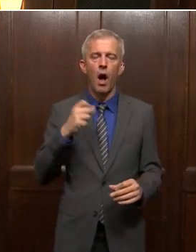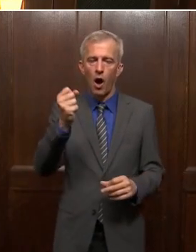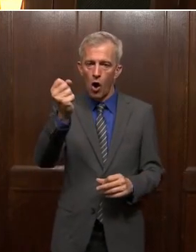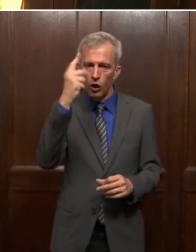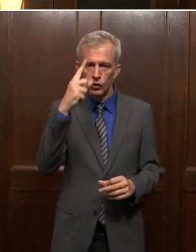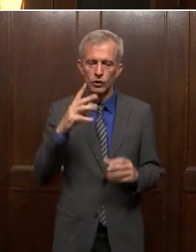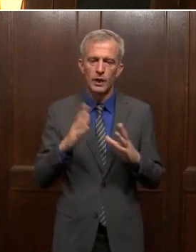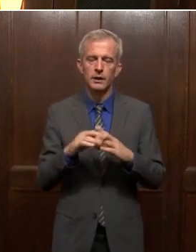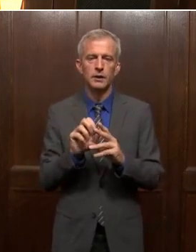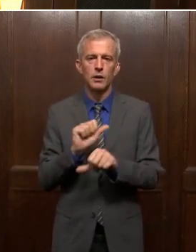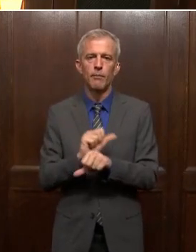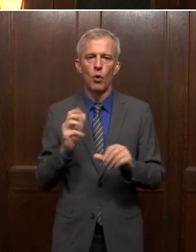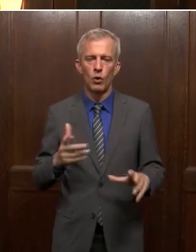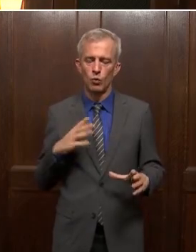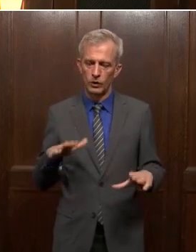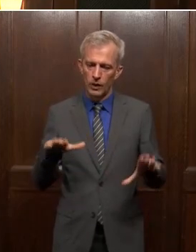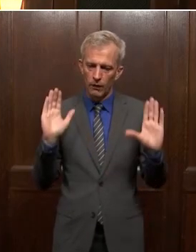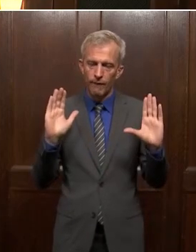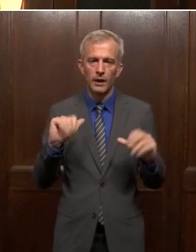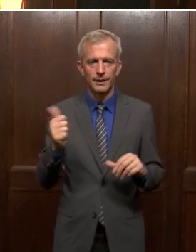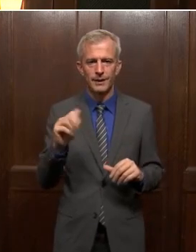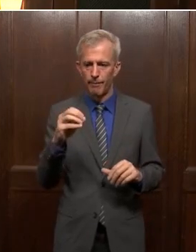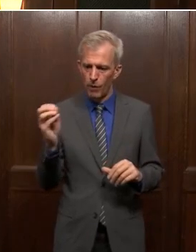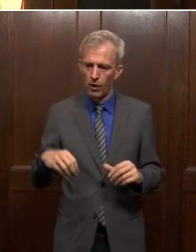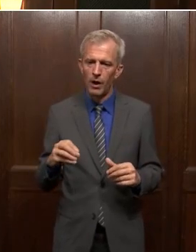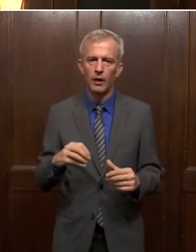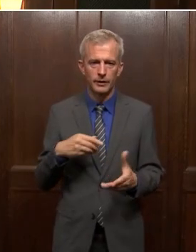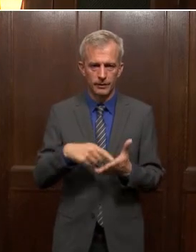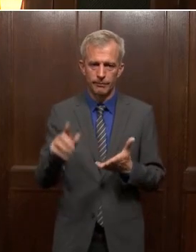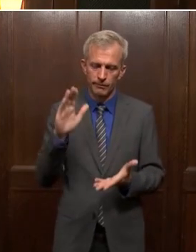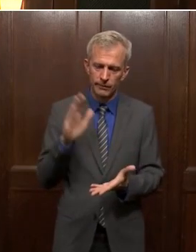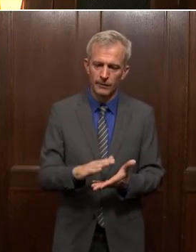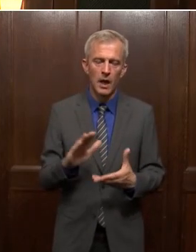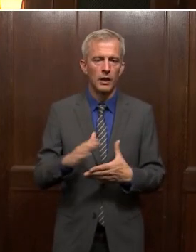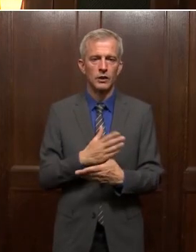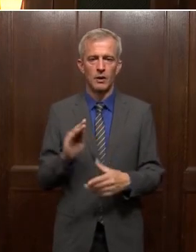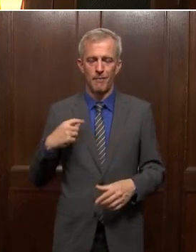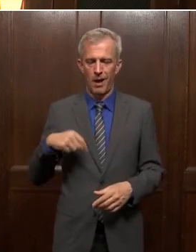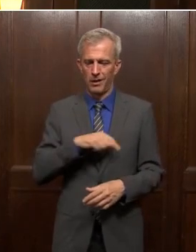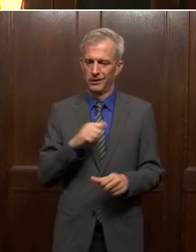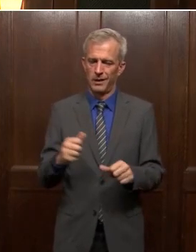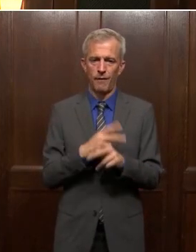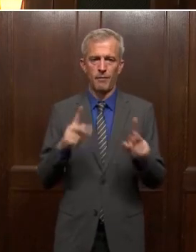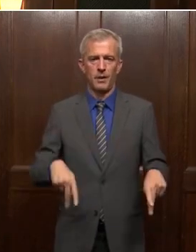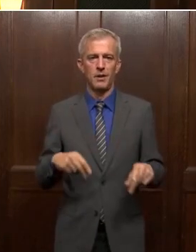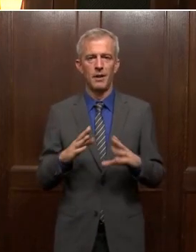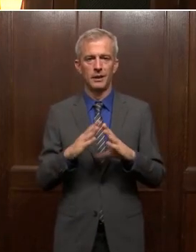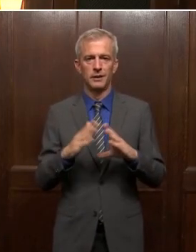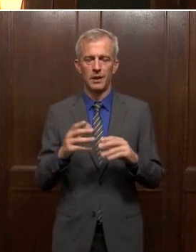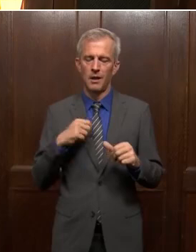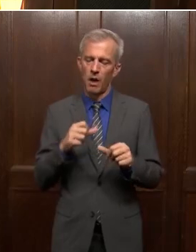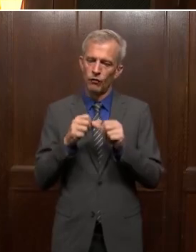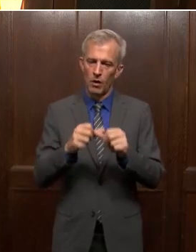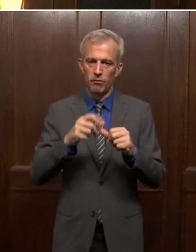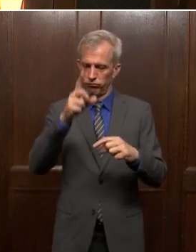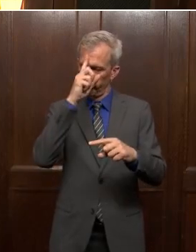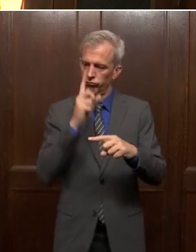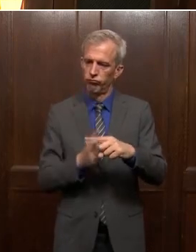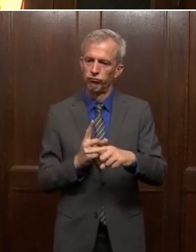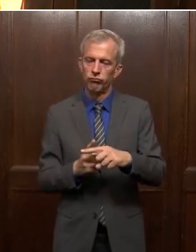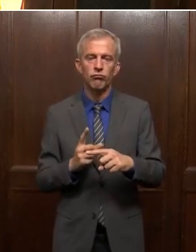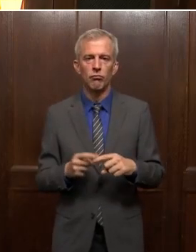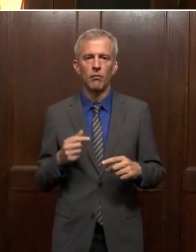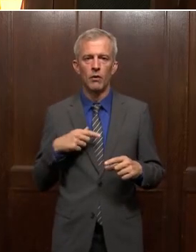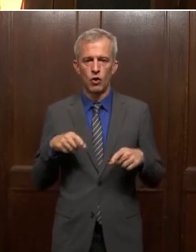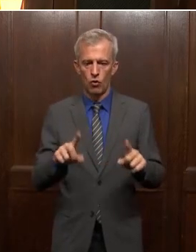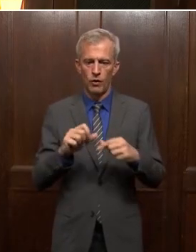like for city employees. It's shared by us, and it's shared by everybody in the city. And I remain hopeful that throughout this year, if it gets better,